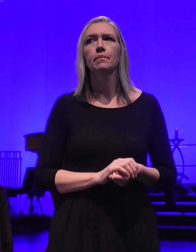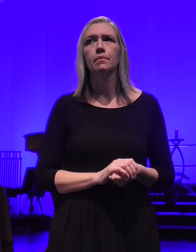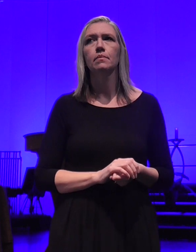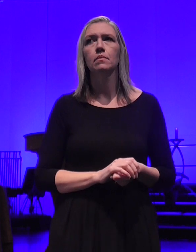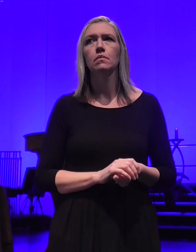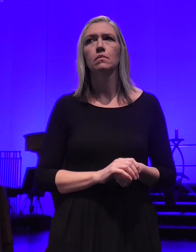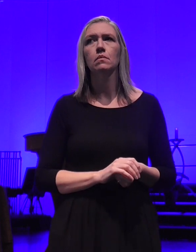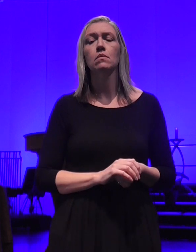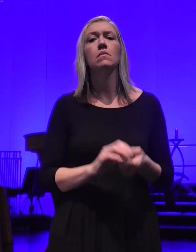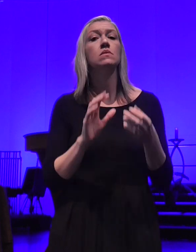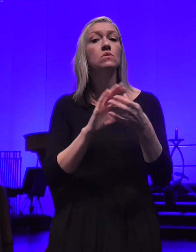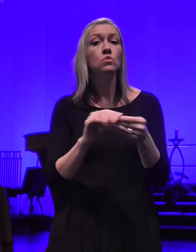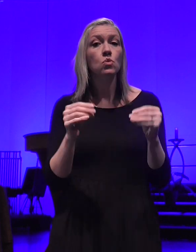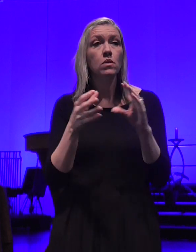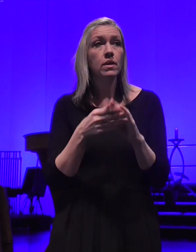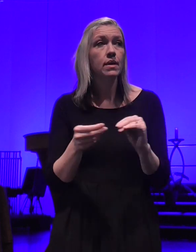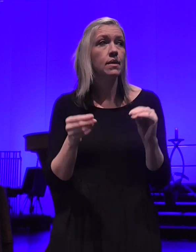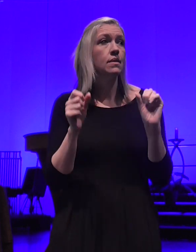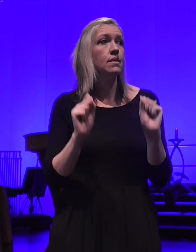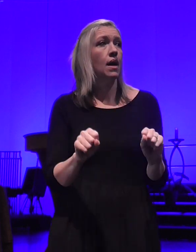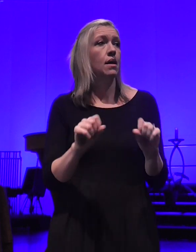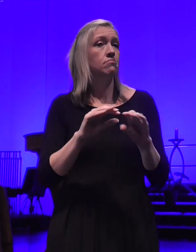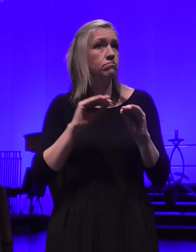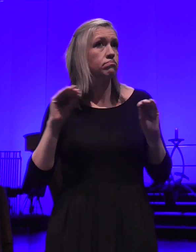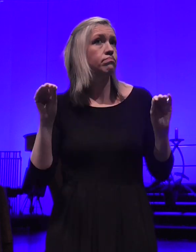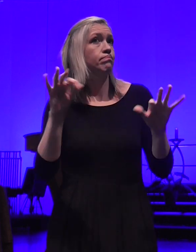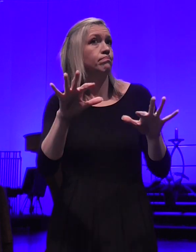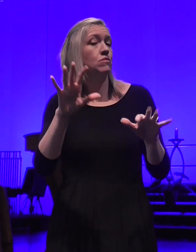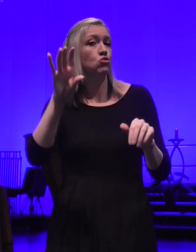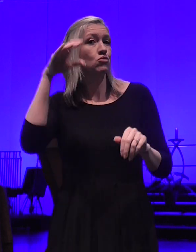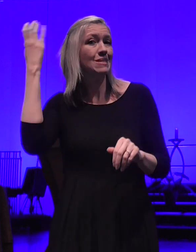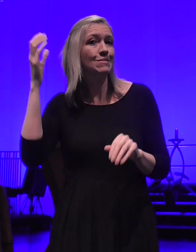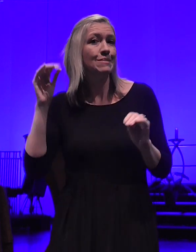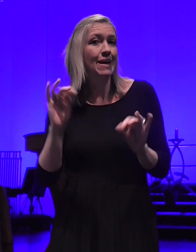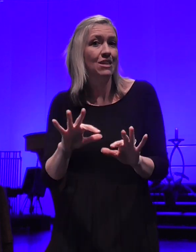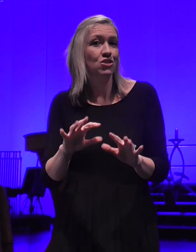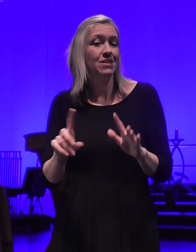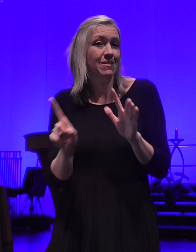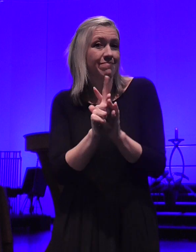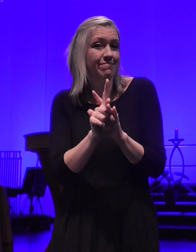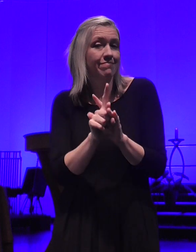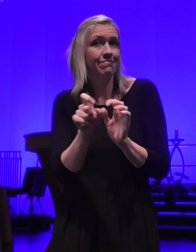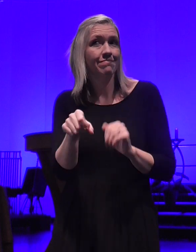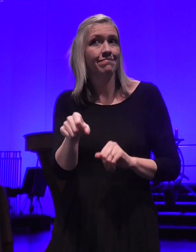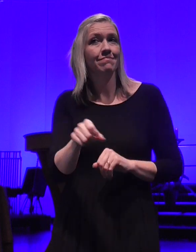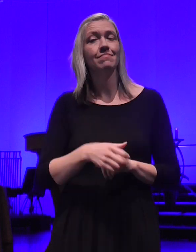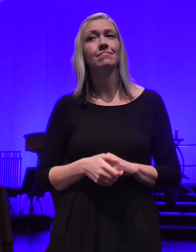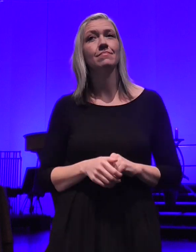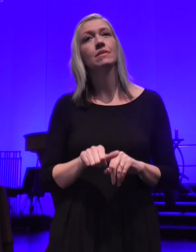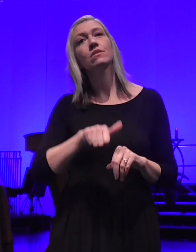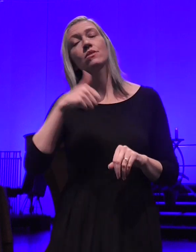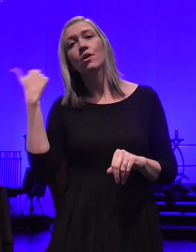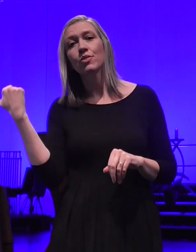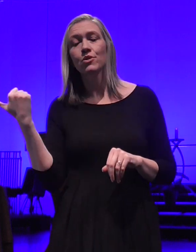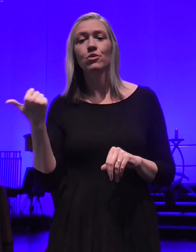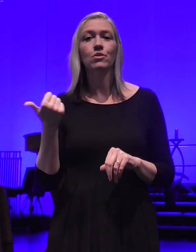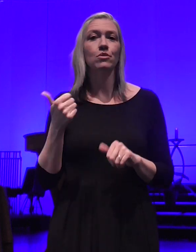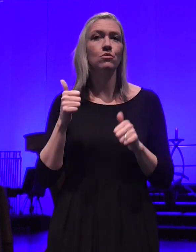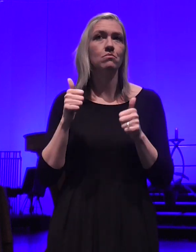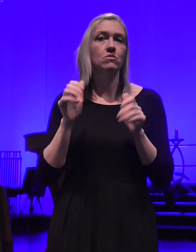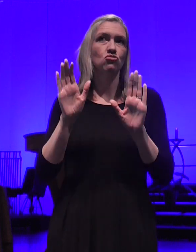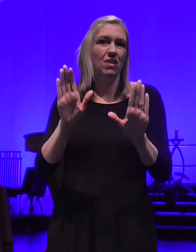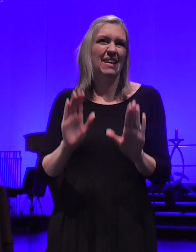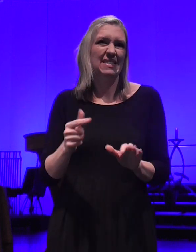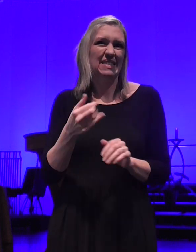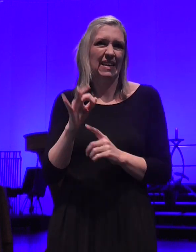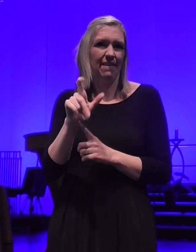Story can invoke Christmas magic. And another one of the great gifts of Christmas